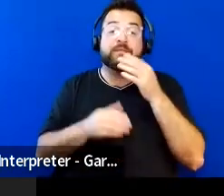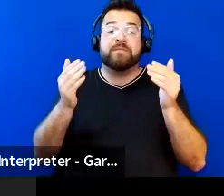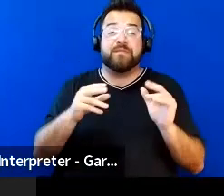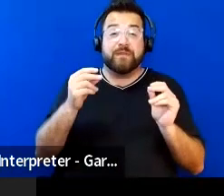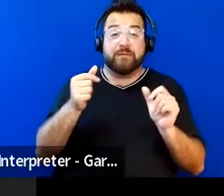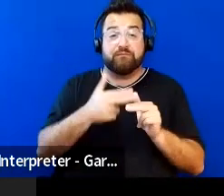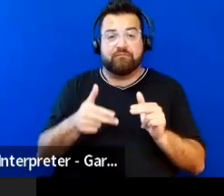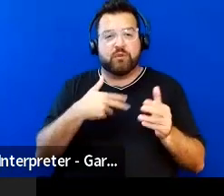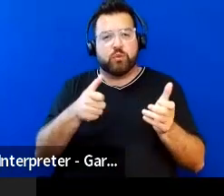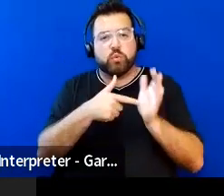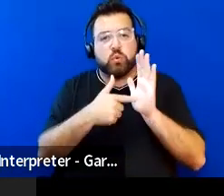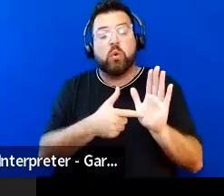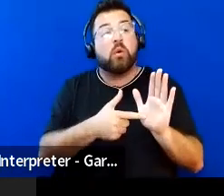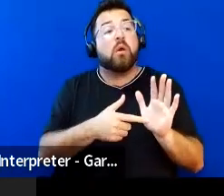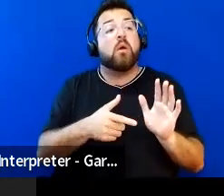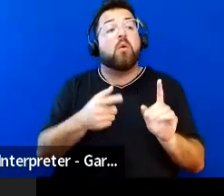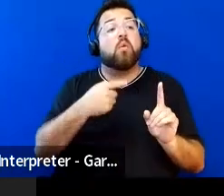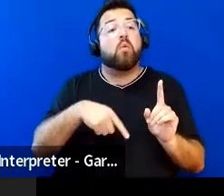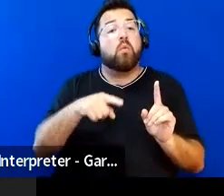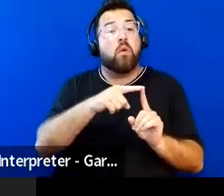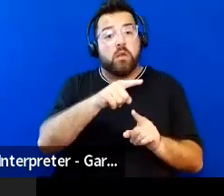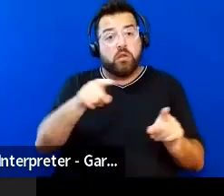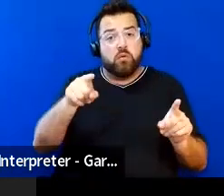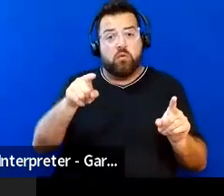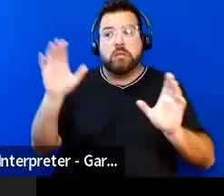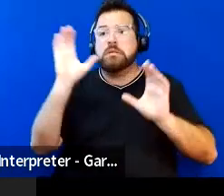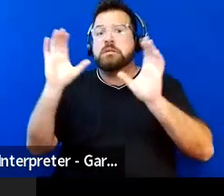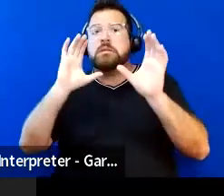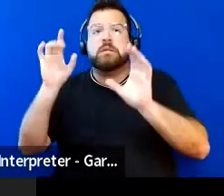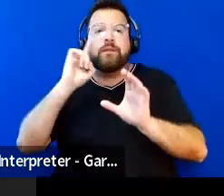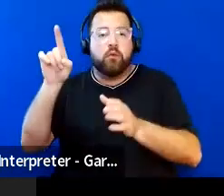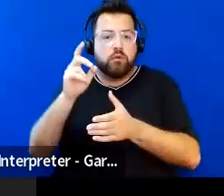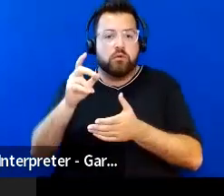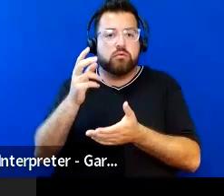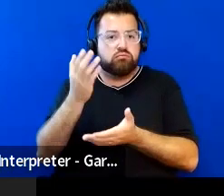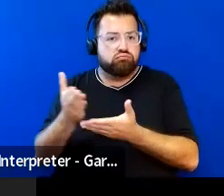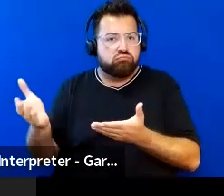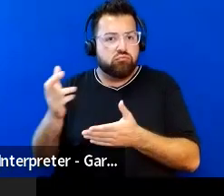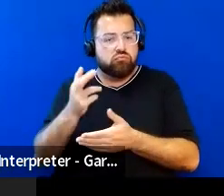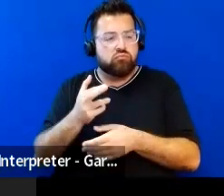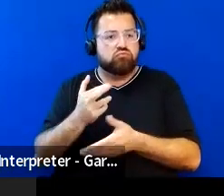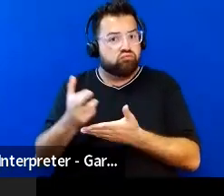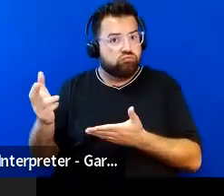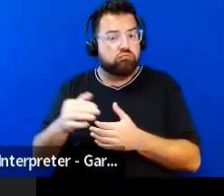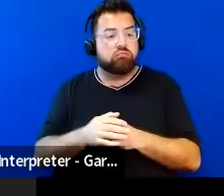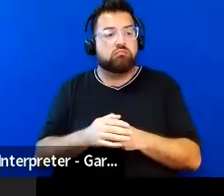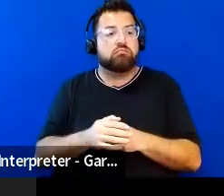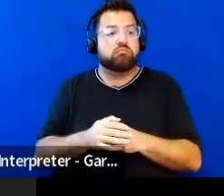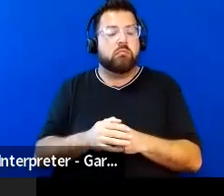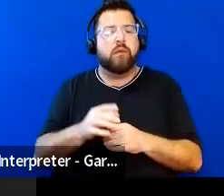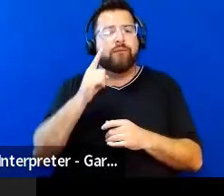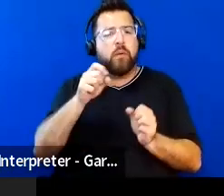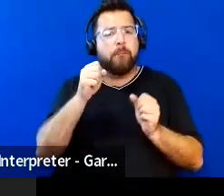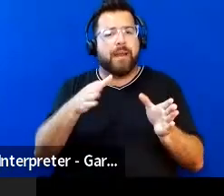you this. Now, if you're, when you look for your sources, many disciplines, you can